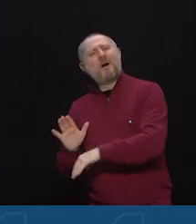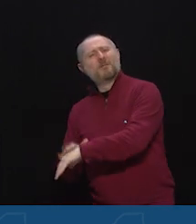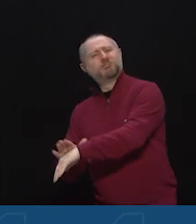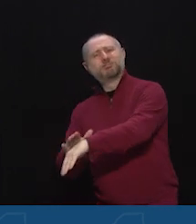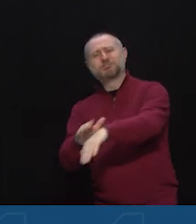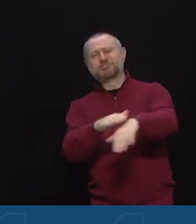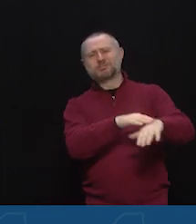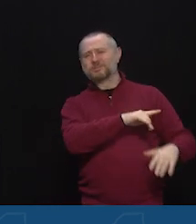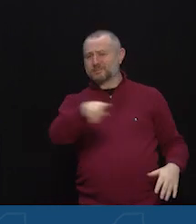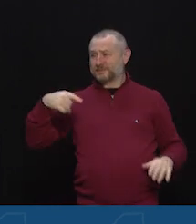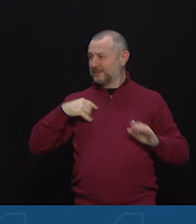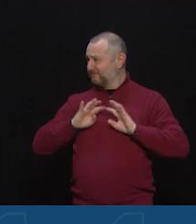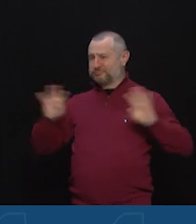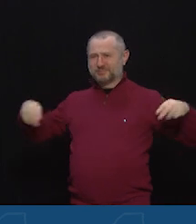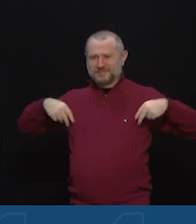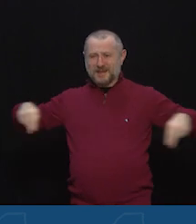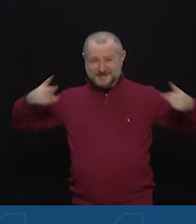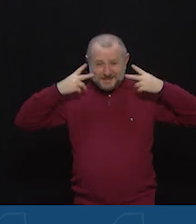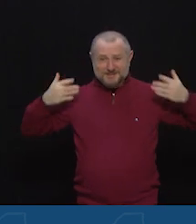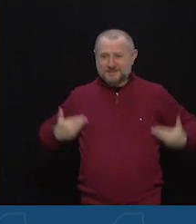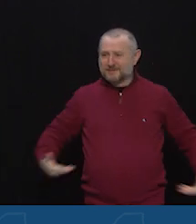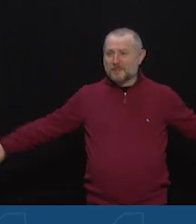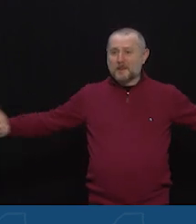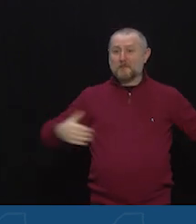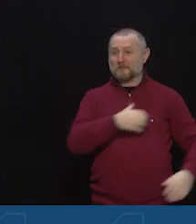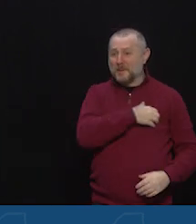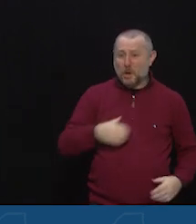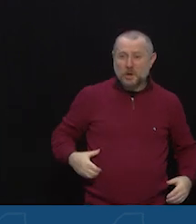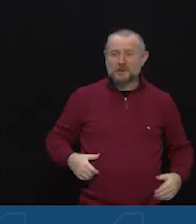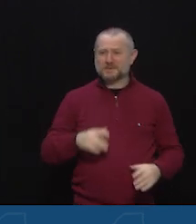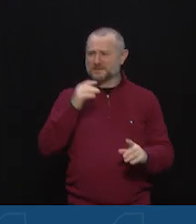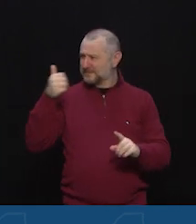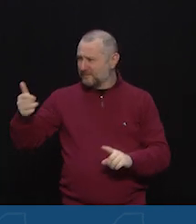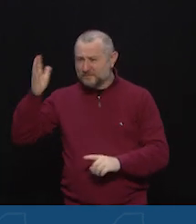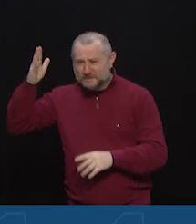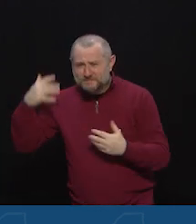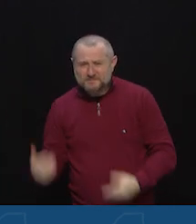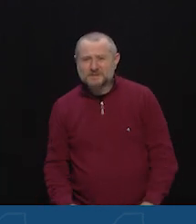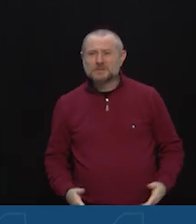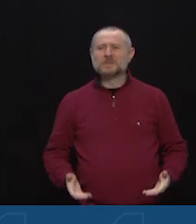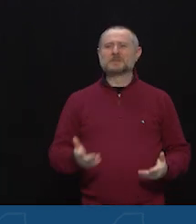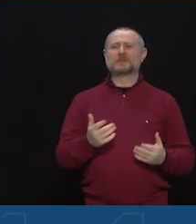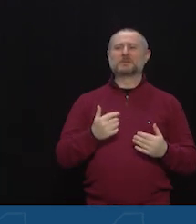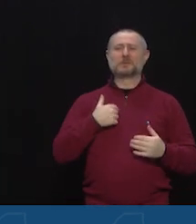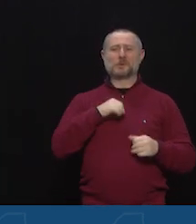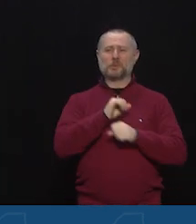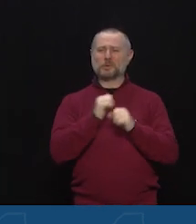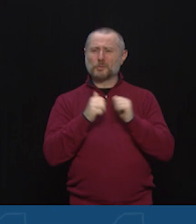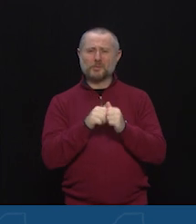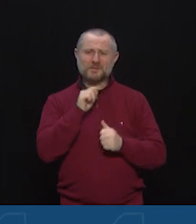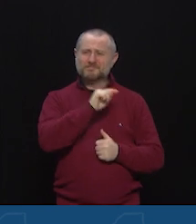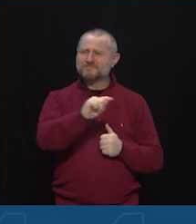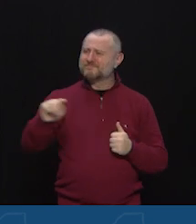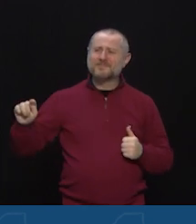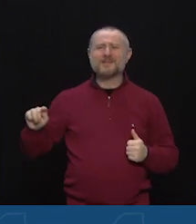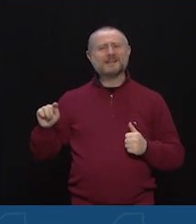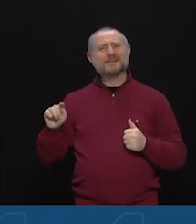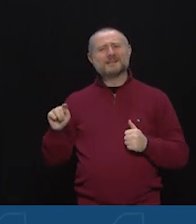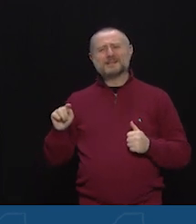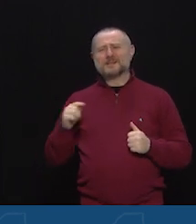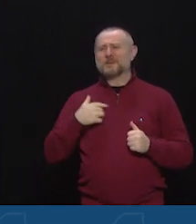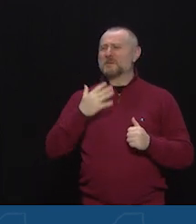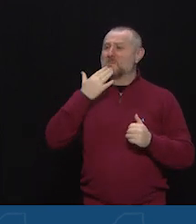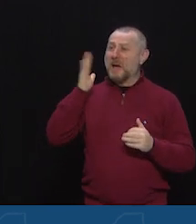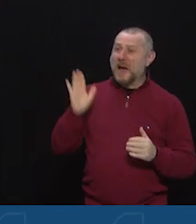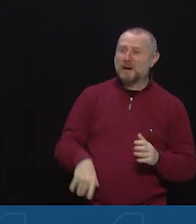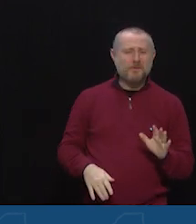why I know the mayor's doing his own press conference. We talk about these. We're working with our local partners, so there's no reason why this has to be bad. We're home.